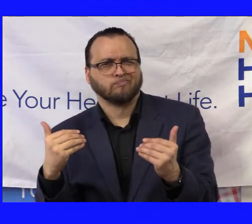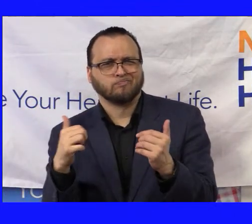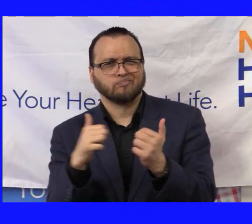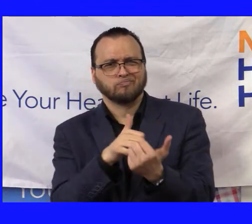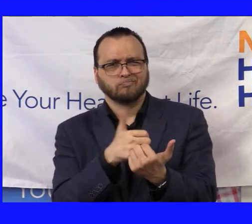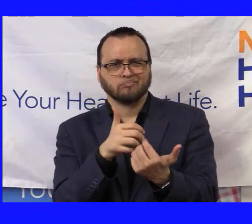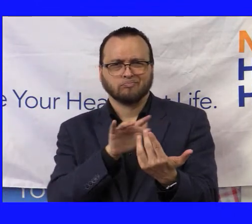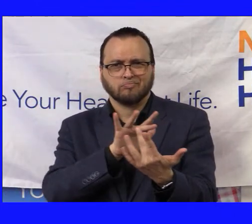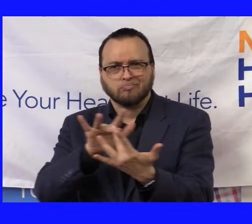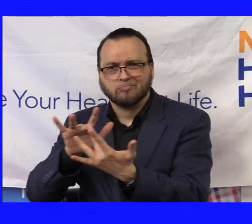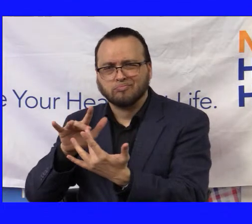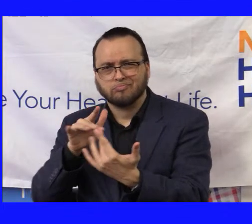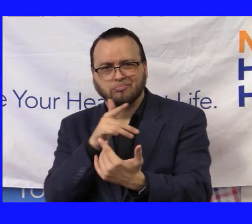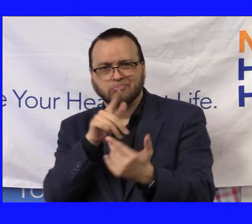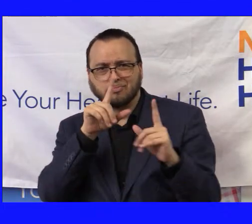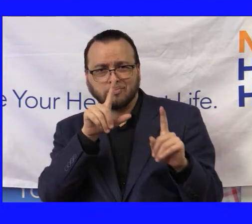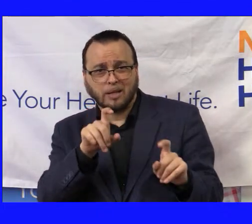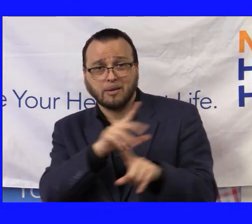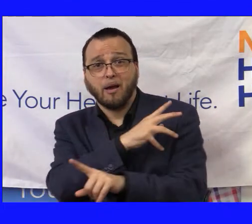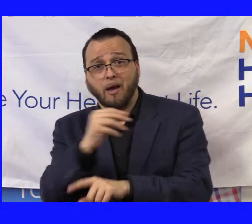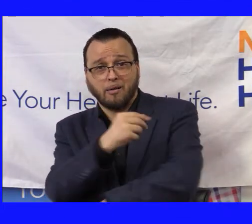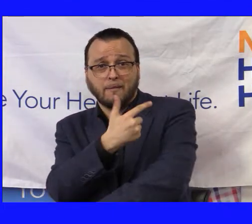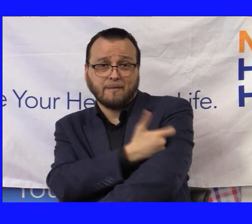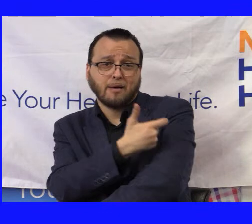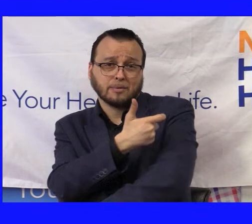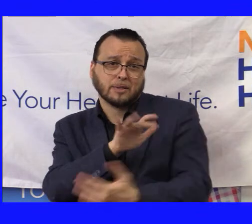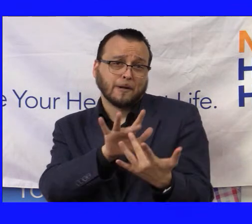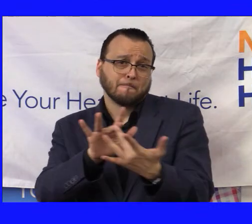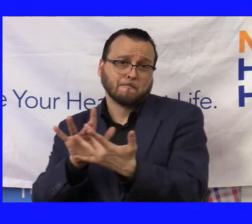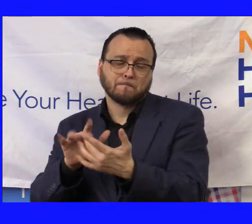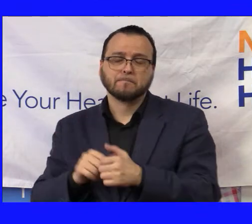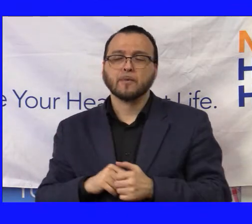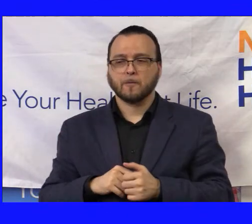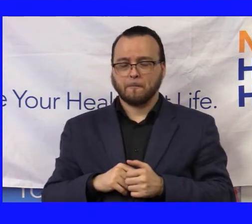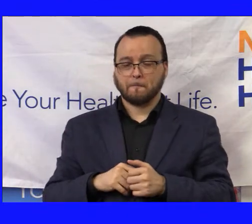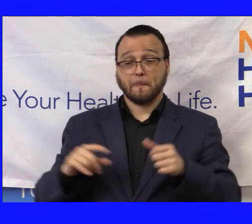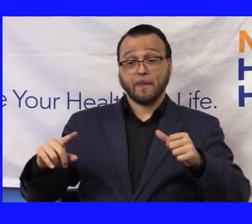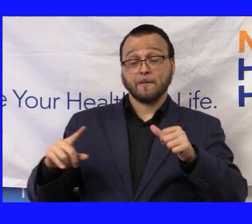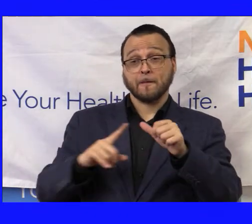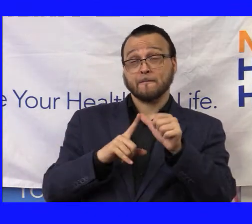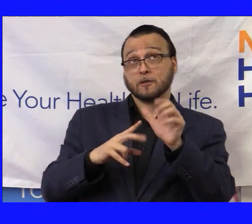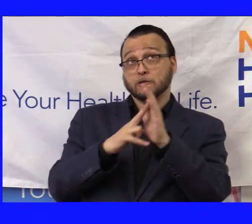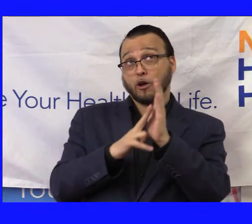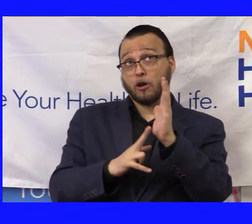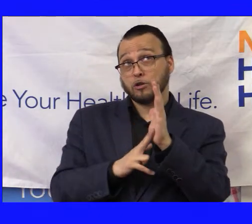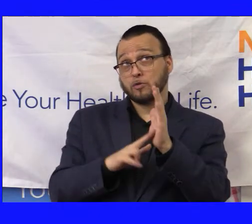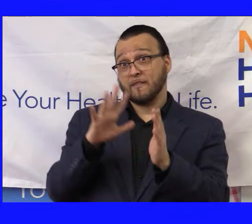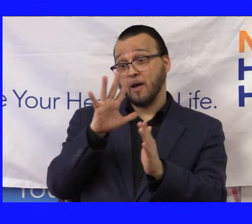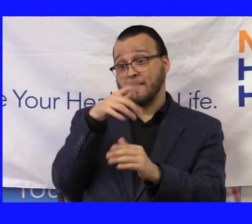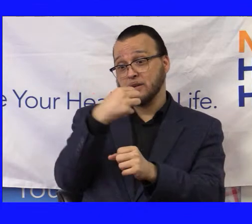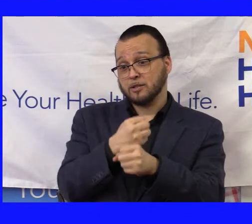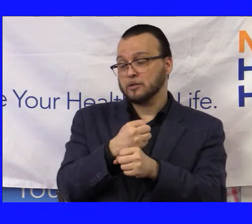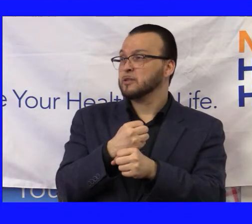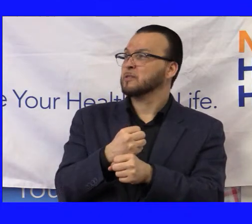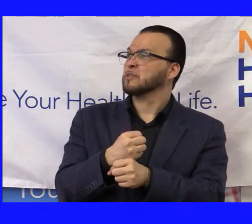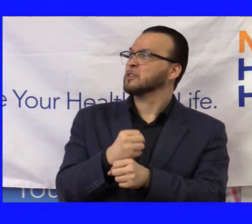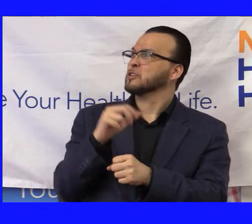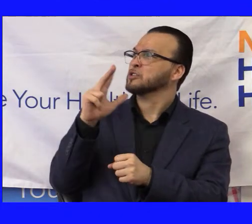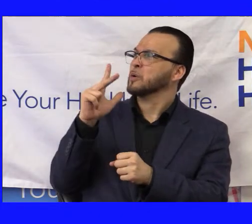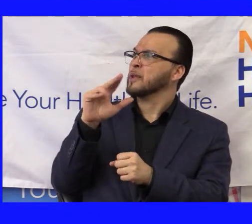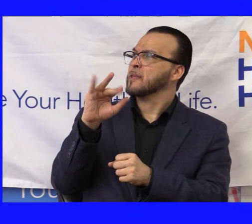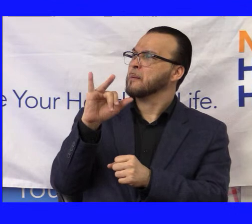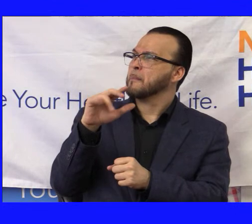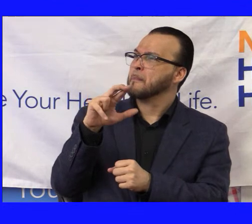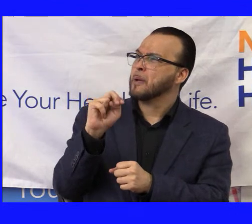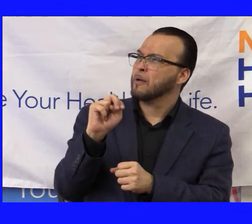one last question. The original contract was 5 years for $23 million. Maybe I'm not reading this right. Now it looks like